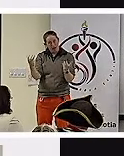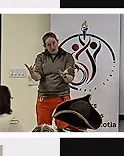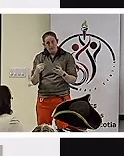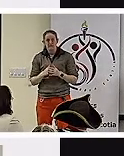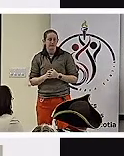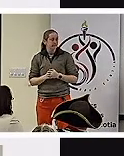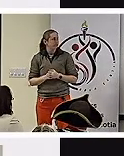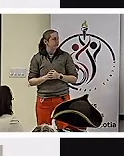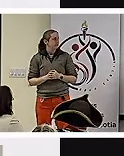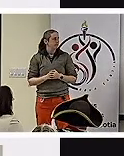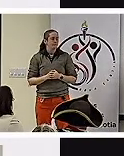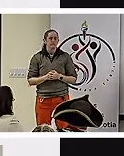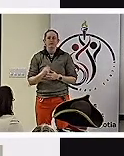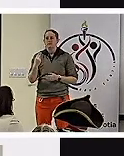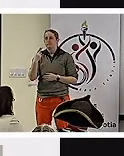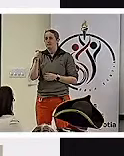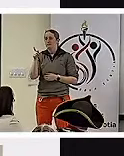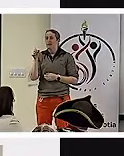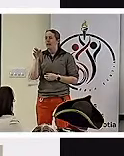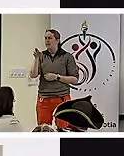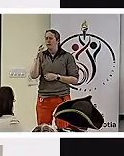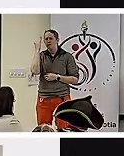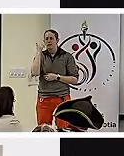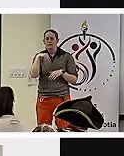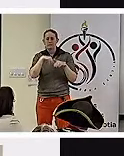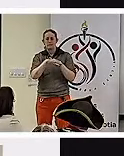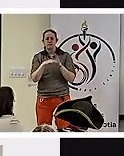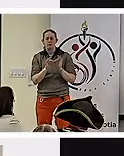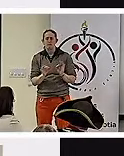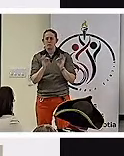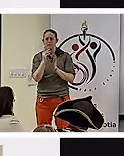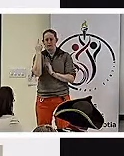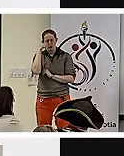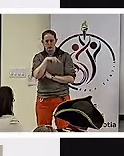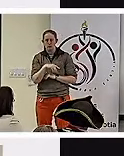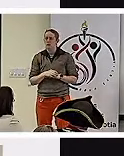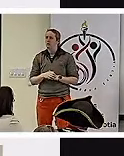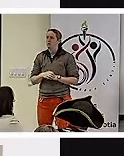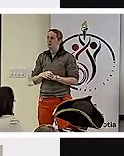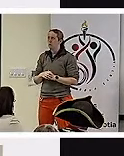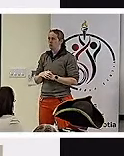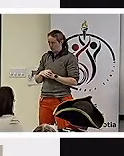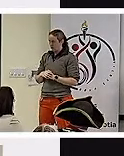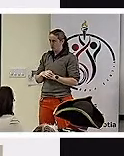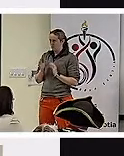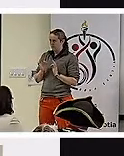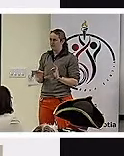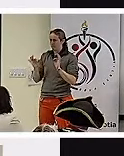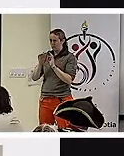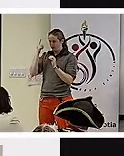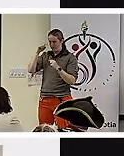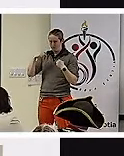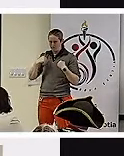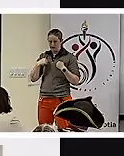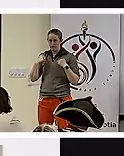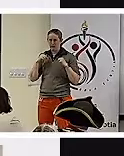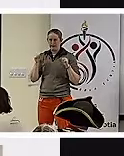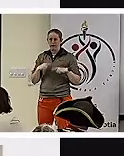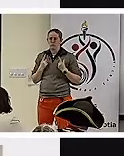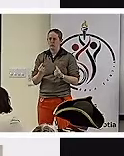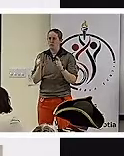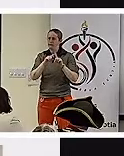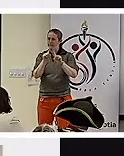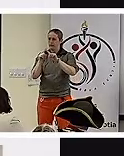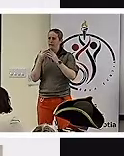want to tell us why accessible places are important to you? They're important to me so we can get around and do different things